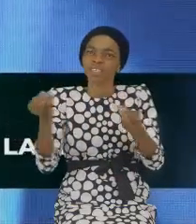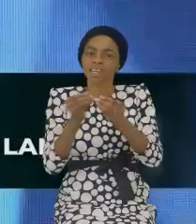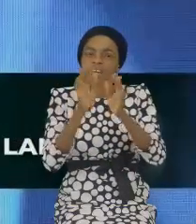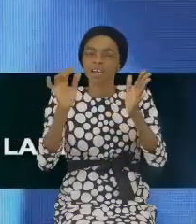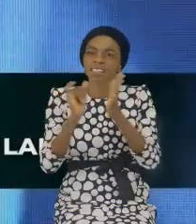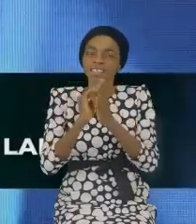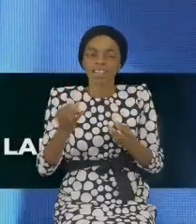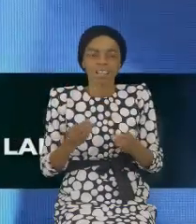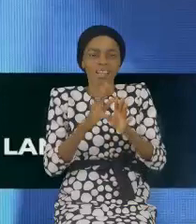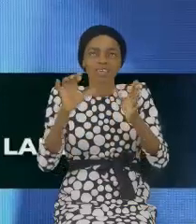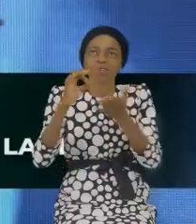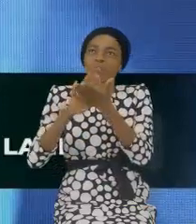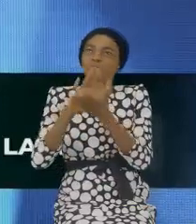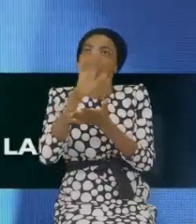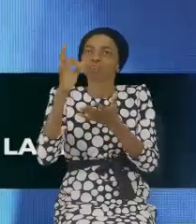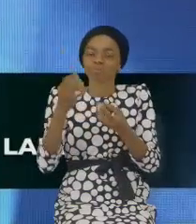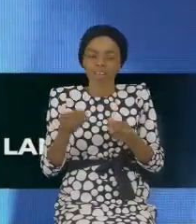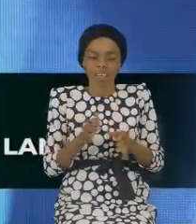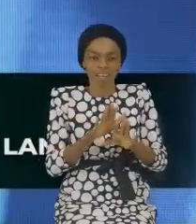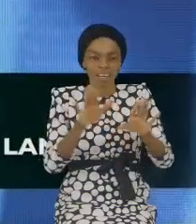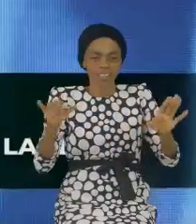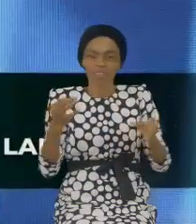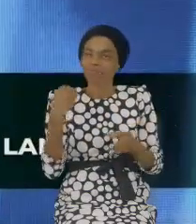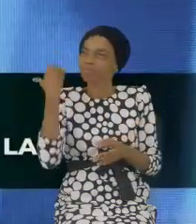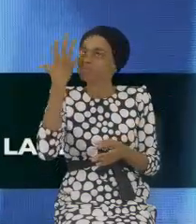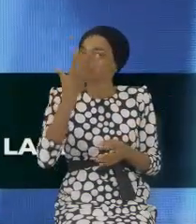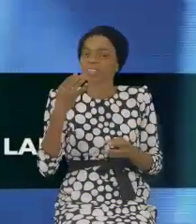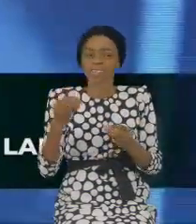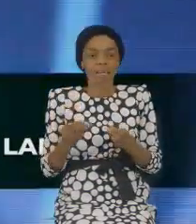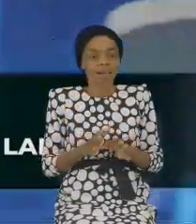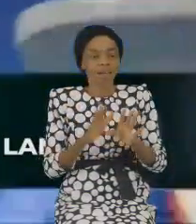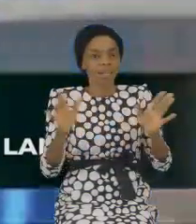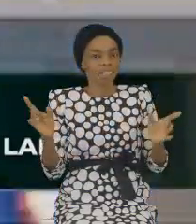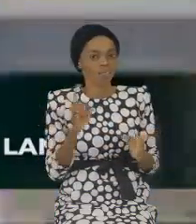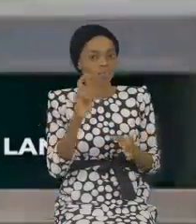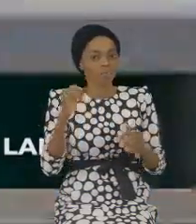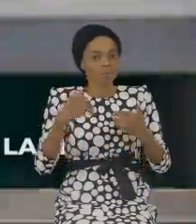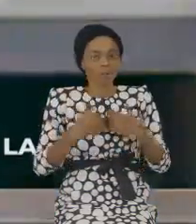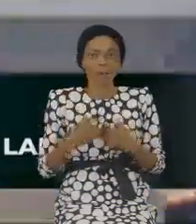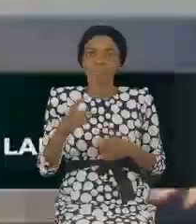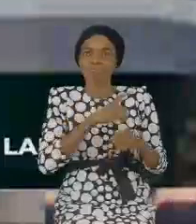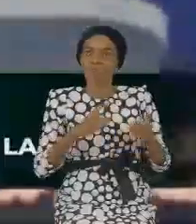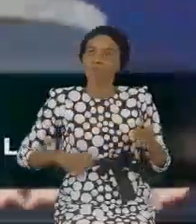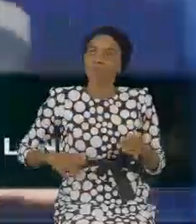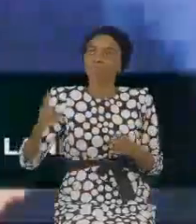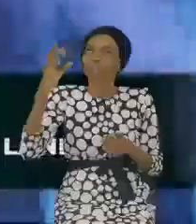land of glory and the land of beauty and the land where you have God and Christ and the Holy Spirit and the angels